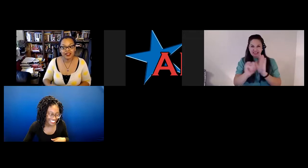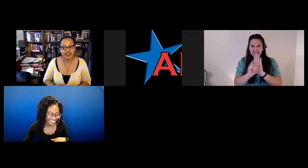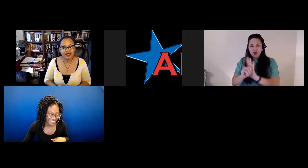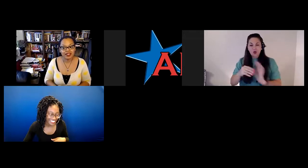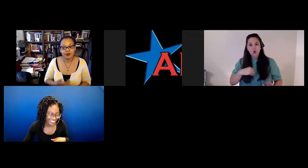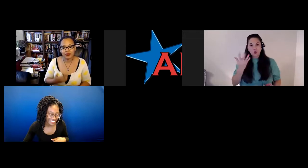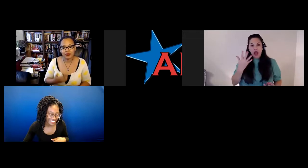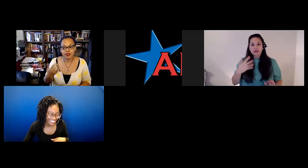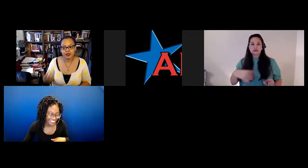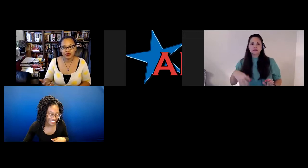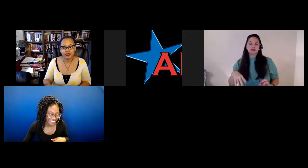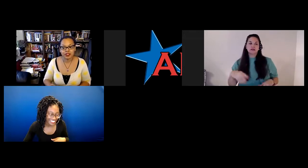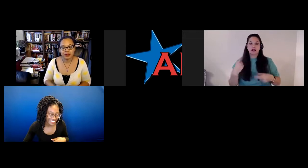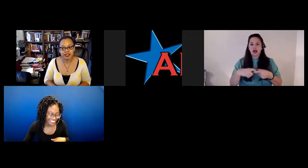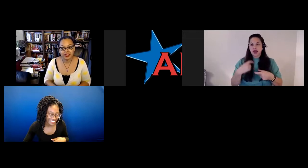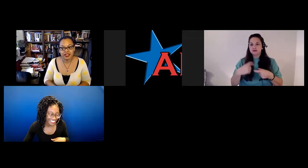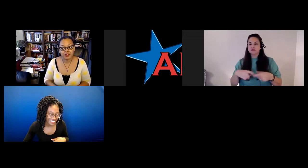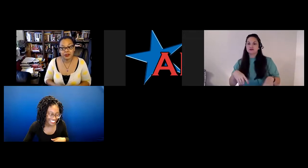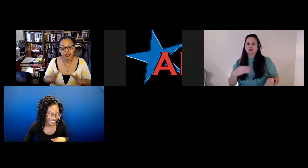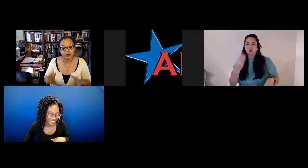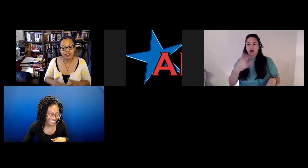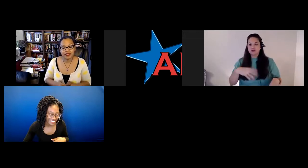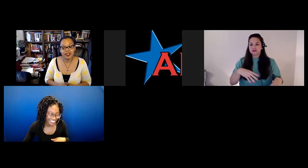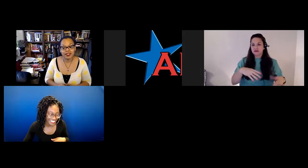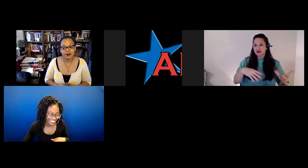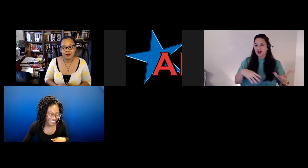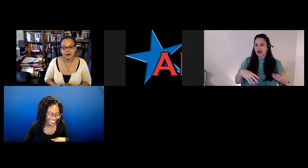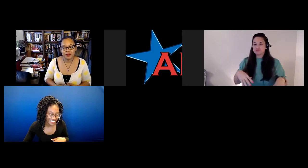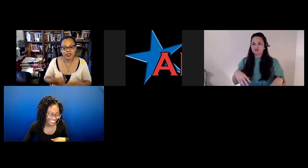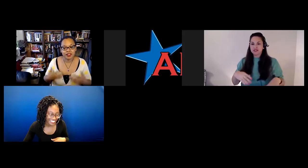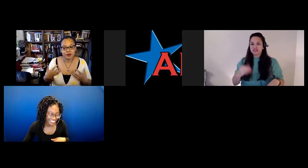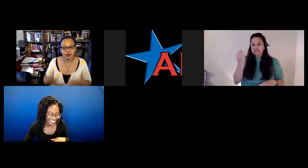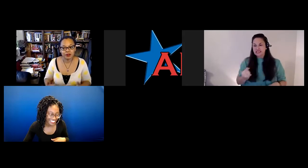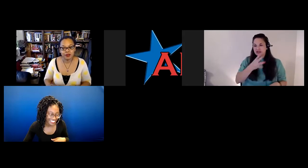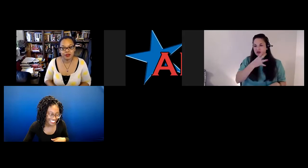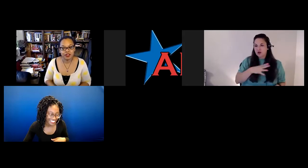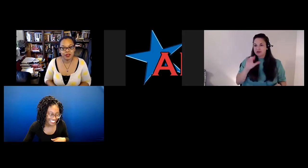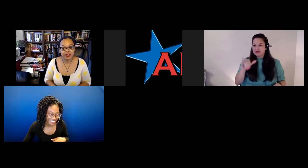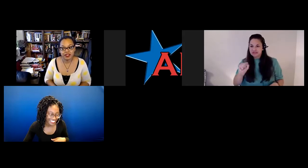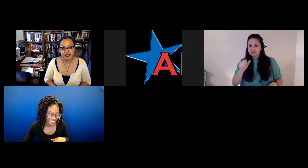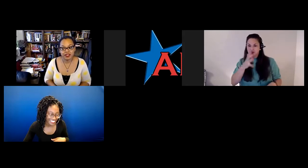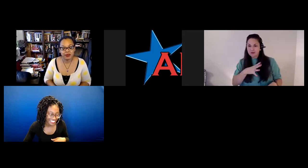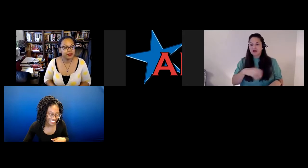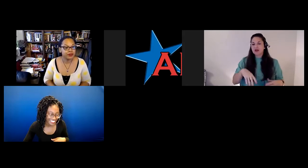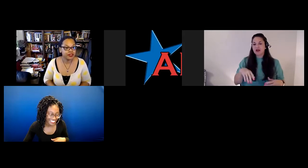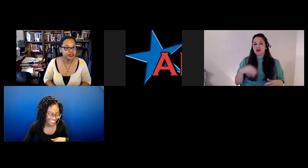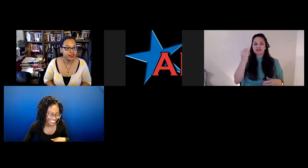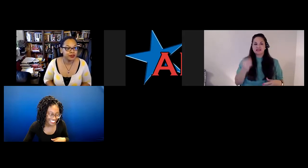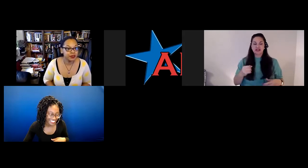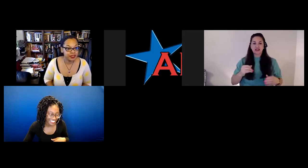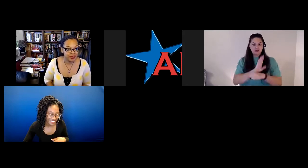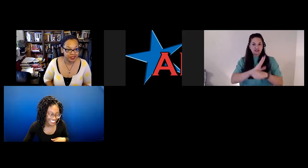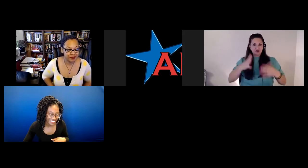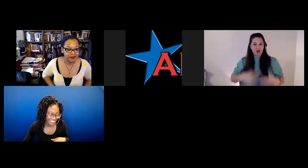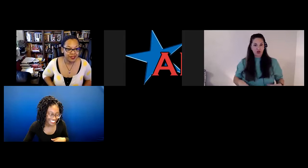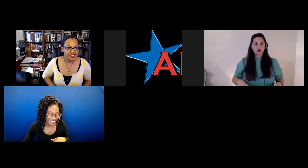Latin identities, multicultural socioeconomic standings, which I'm happy. Immediately, mostly privileged, white, skinny, cis women in business clothes. So